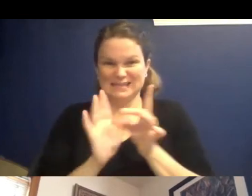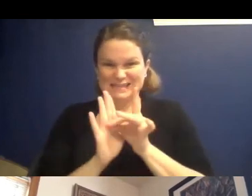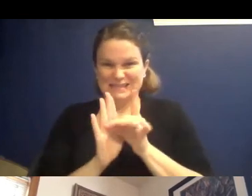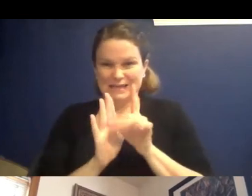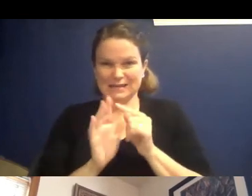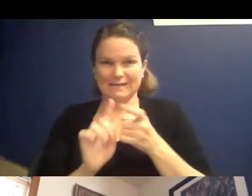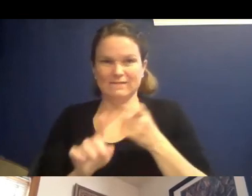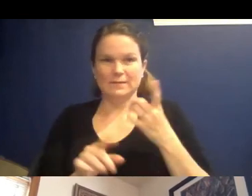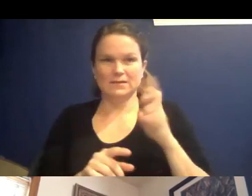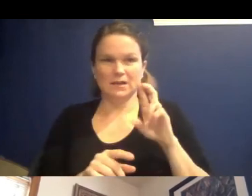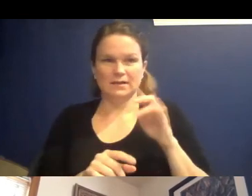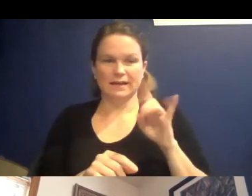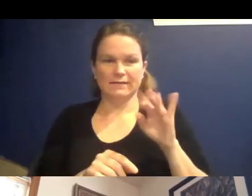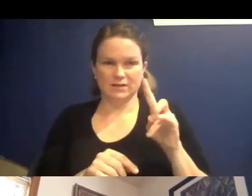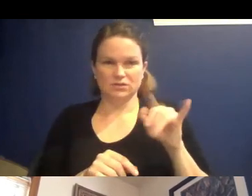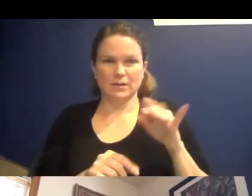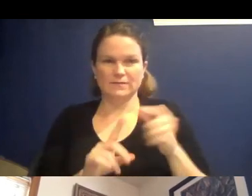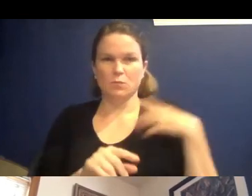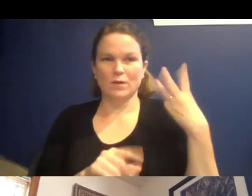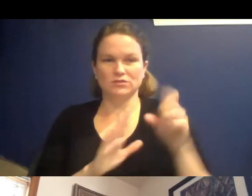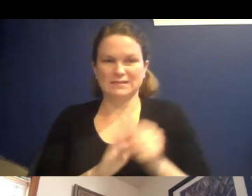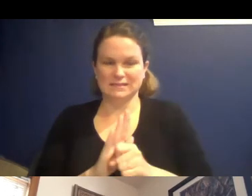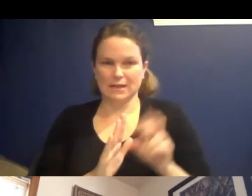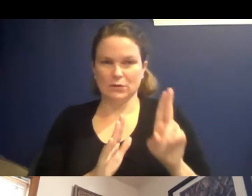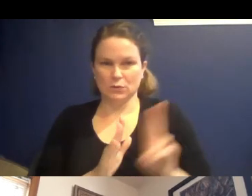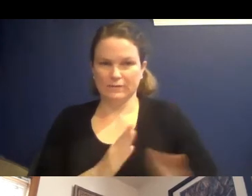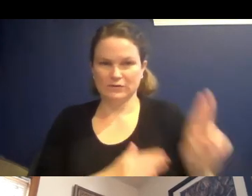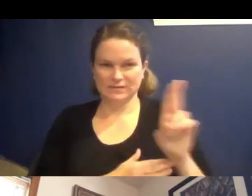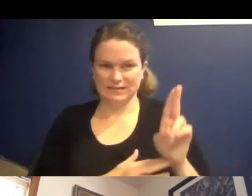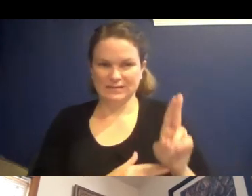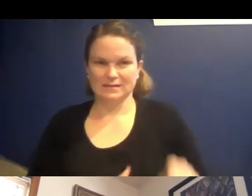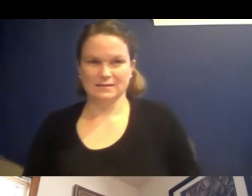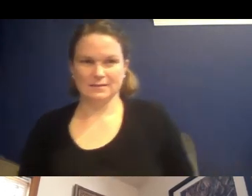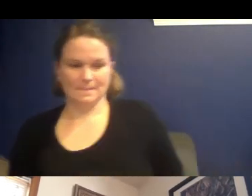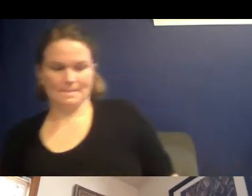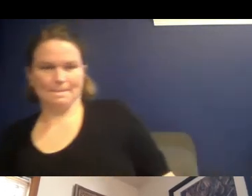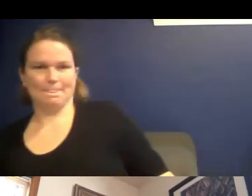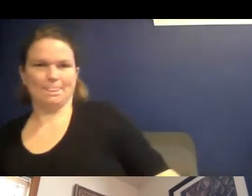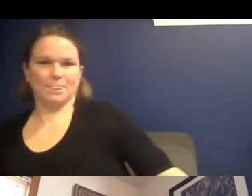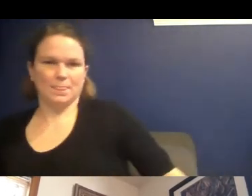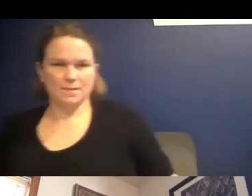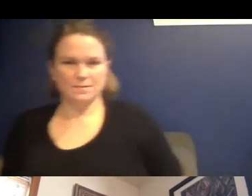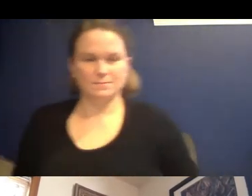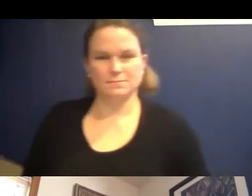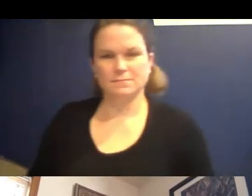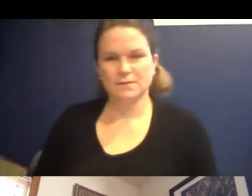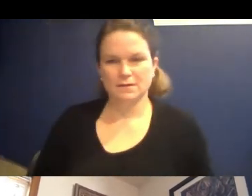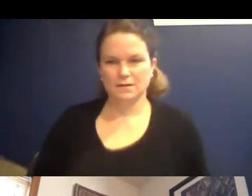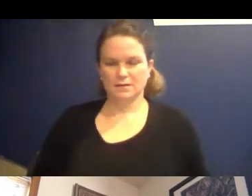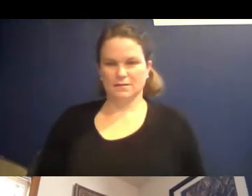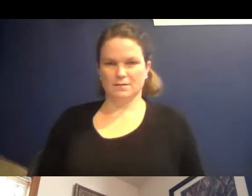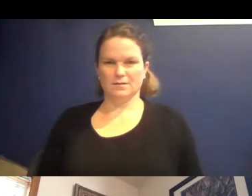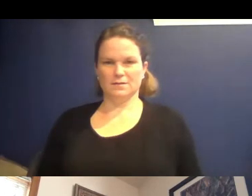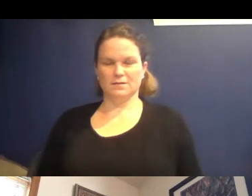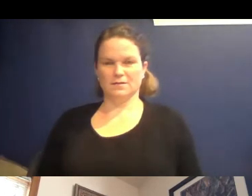Dr. David James of Washington State University. You apply the tags to the mitten, which you can imagine a mitten or a